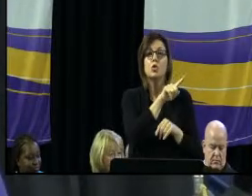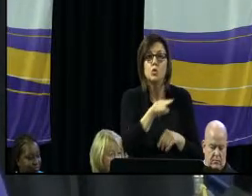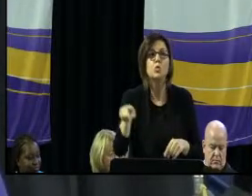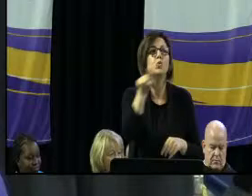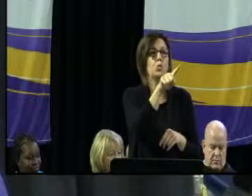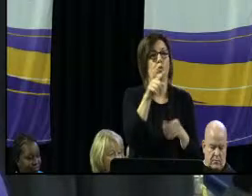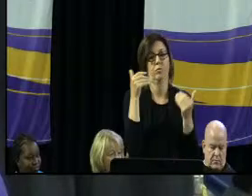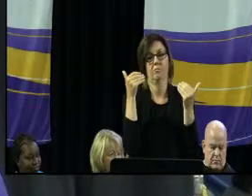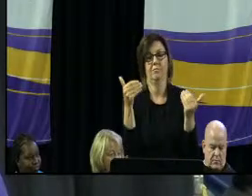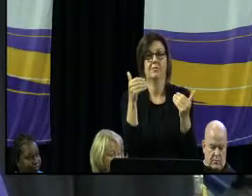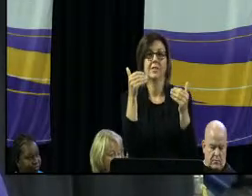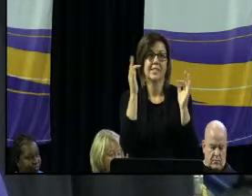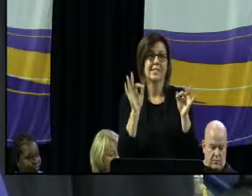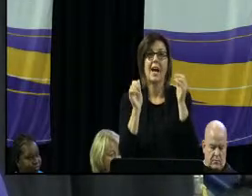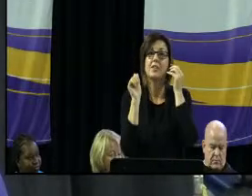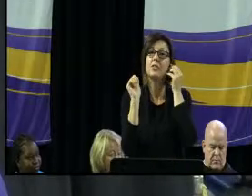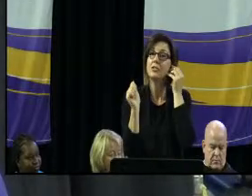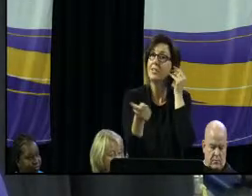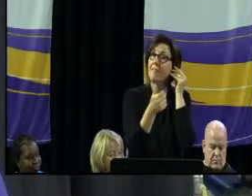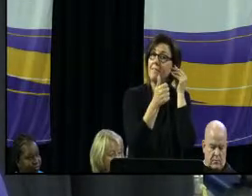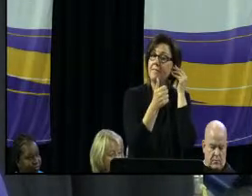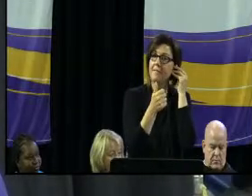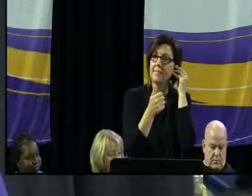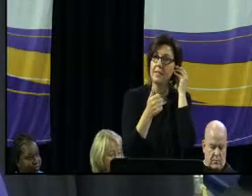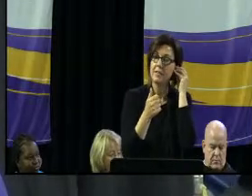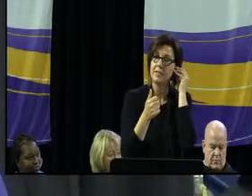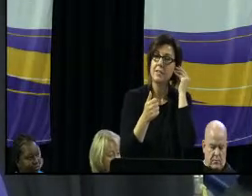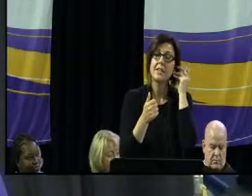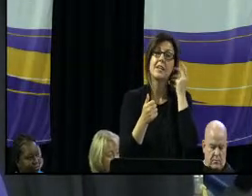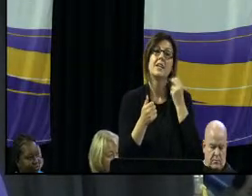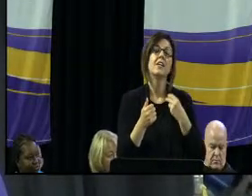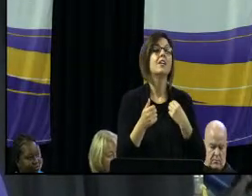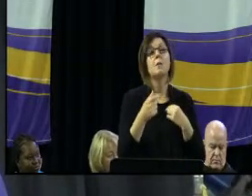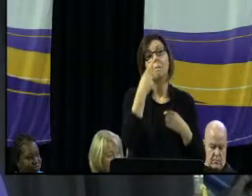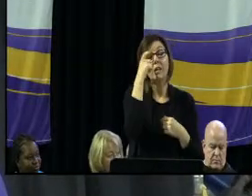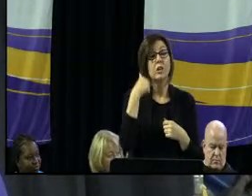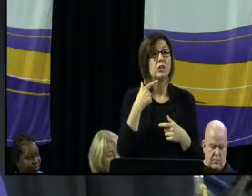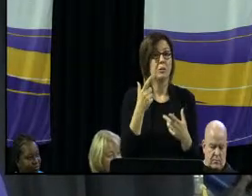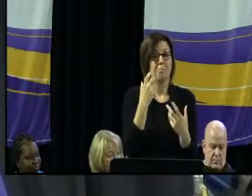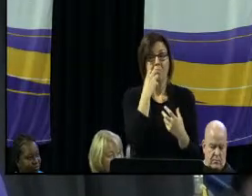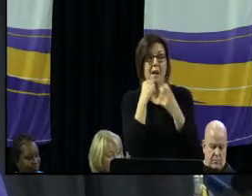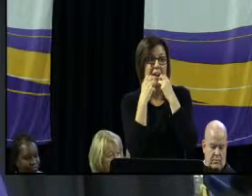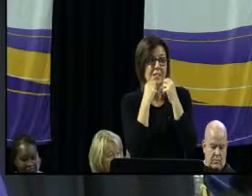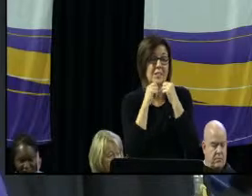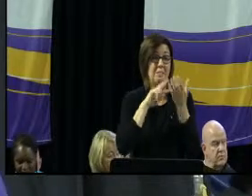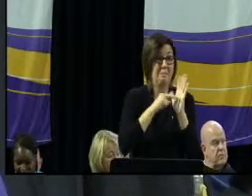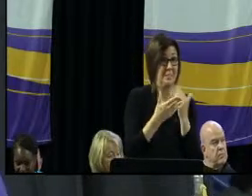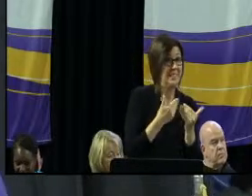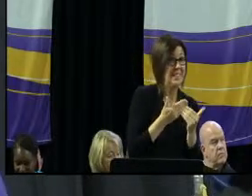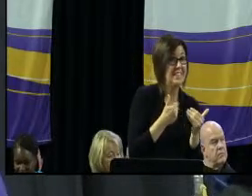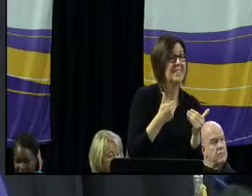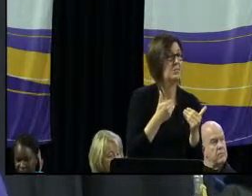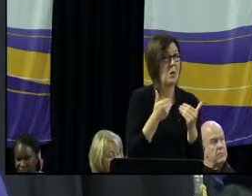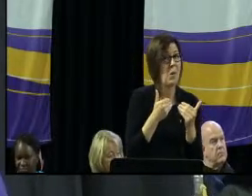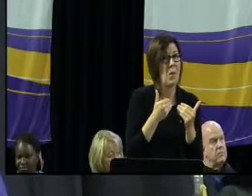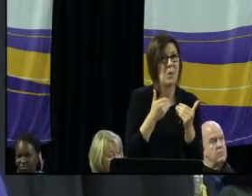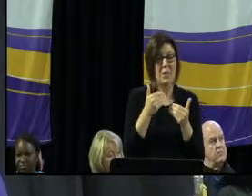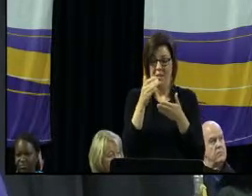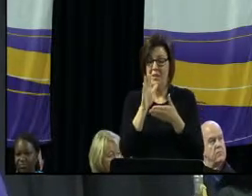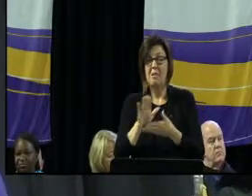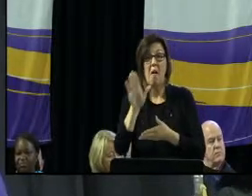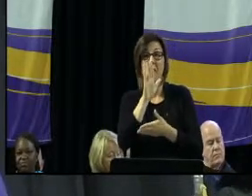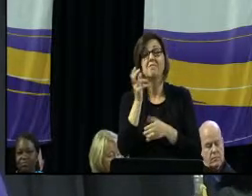yours. That being said, just because you're passionate about something doesn't mean it's easy. College is still hard for